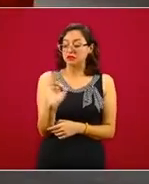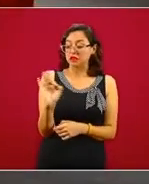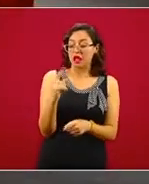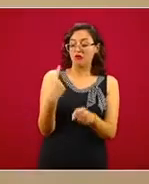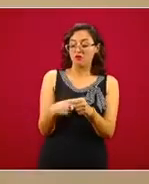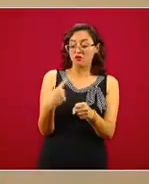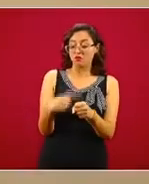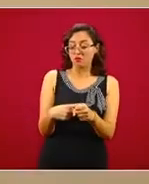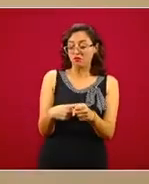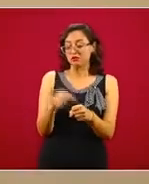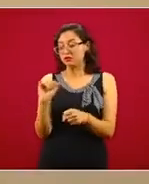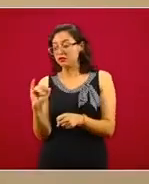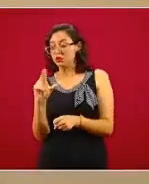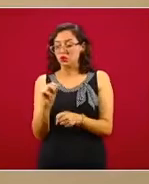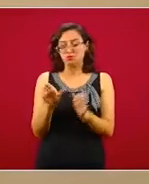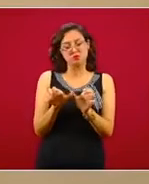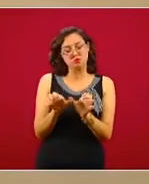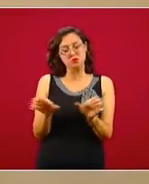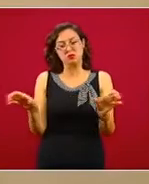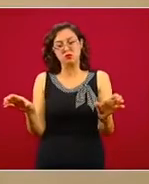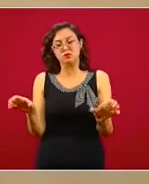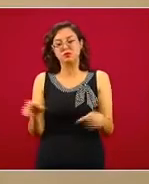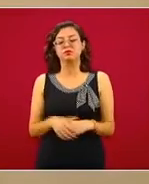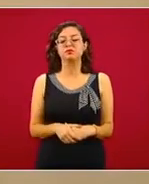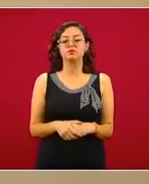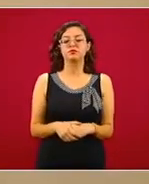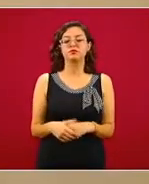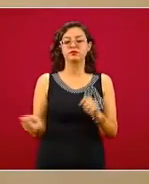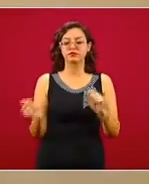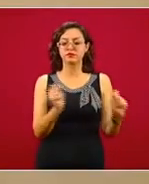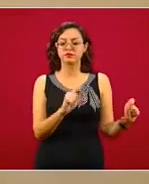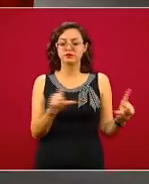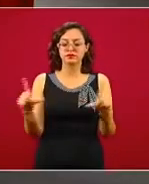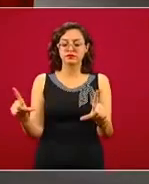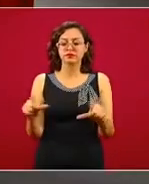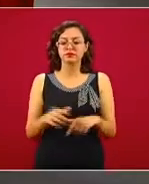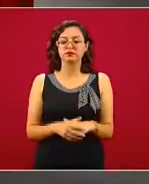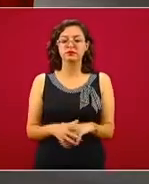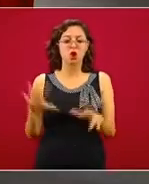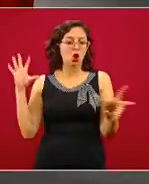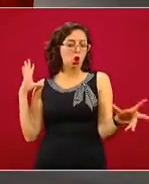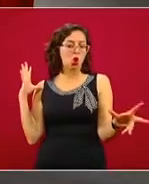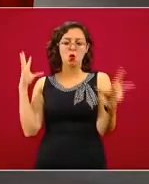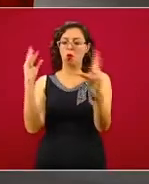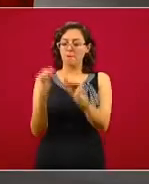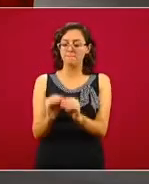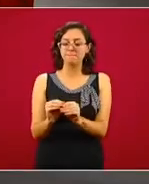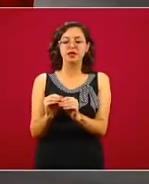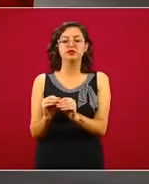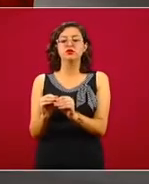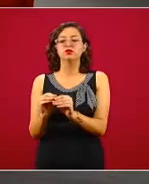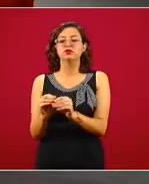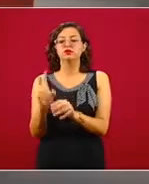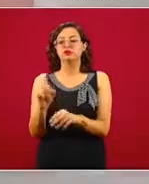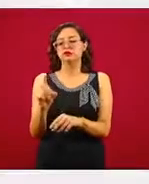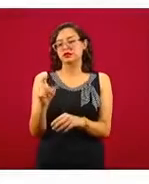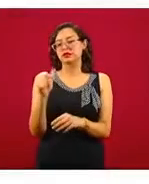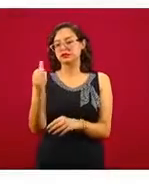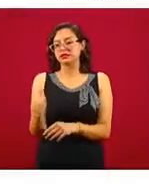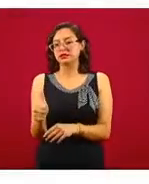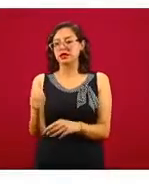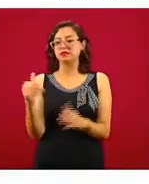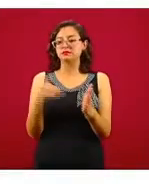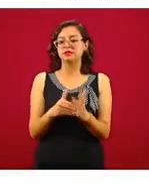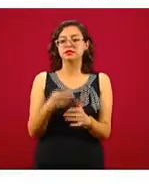En la Over, siguiente over, diapositiva over tenemos 135,000 people, actually. 327 casos que se han acumulado. ¿Cómo Here están we have